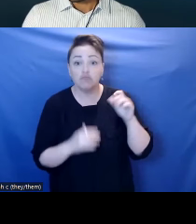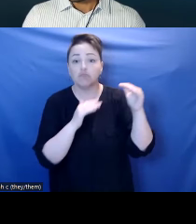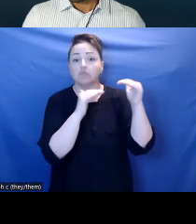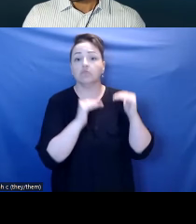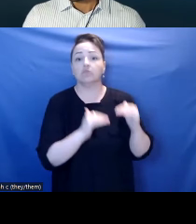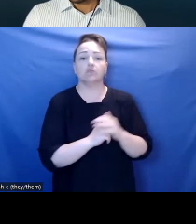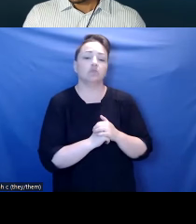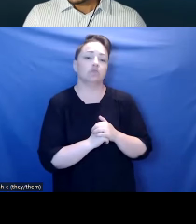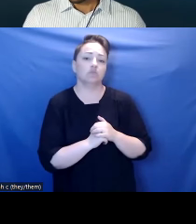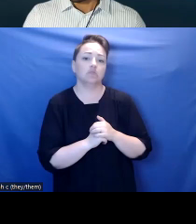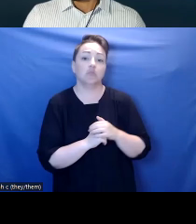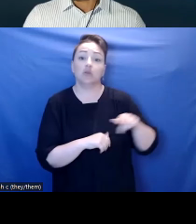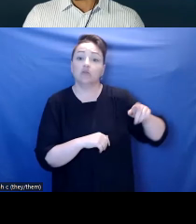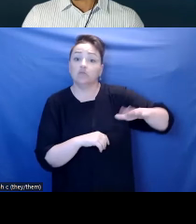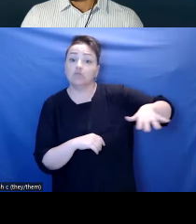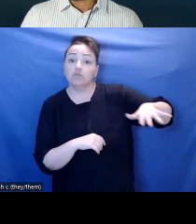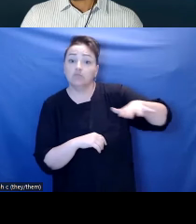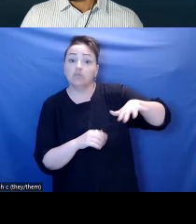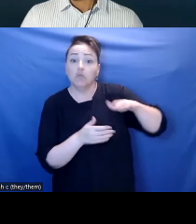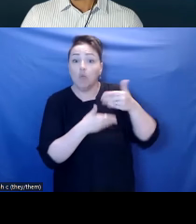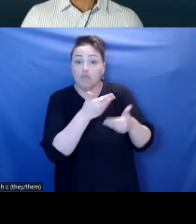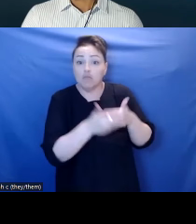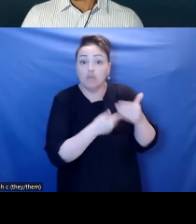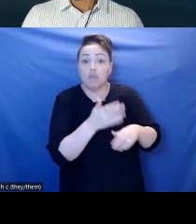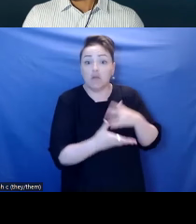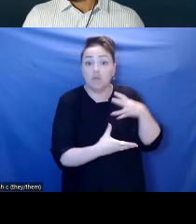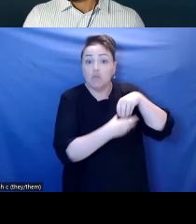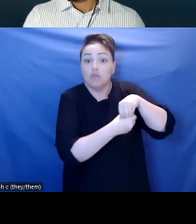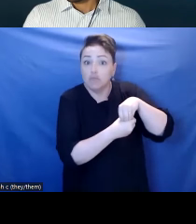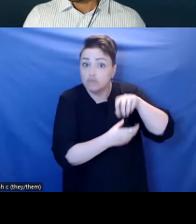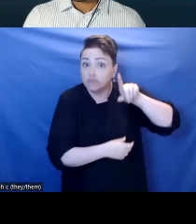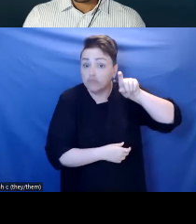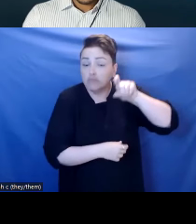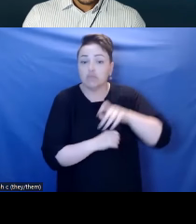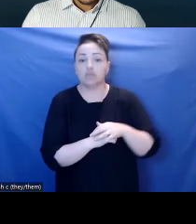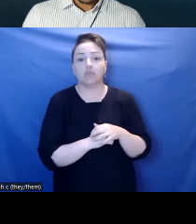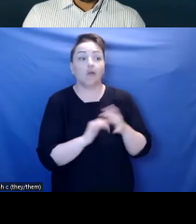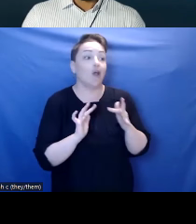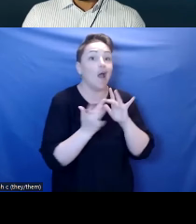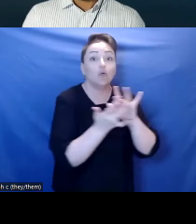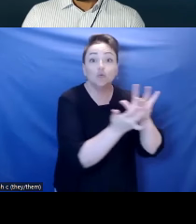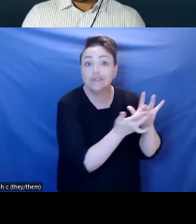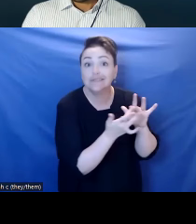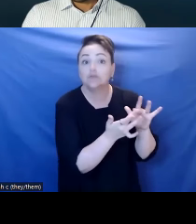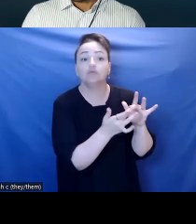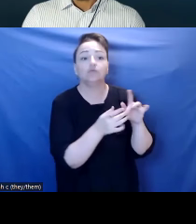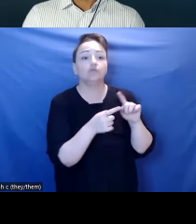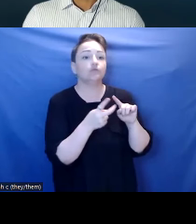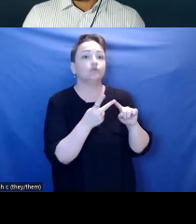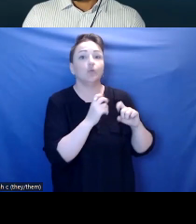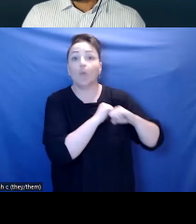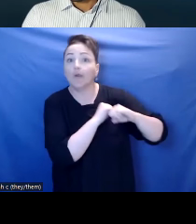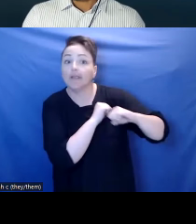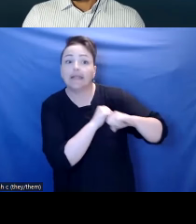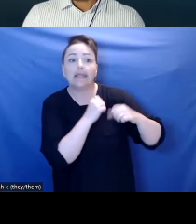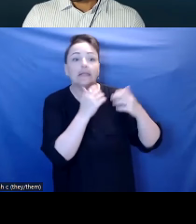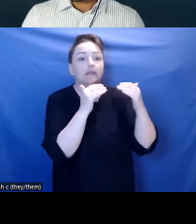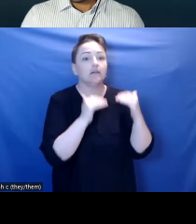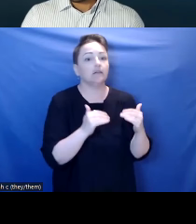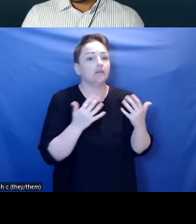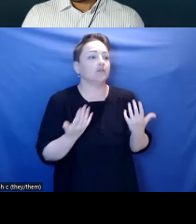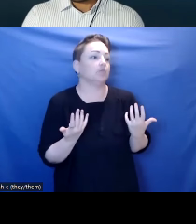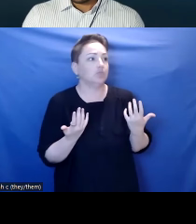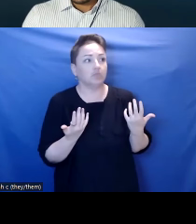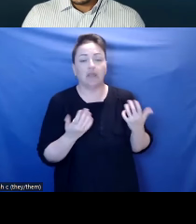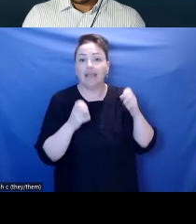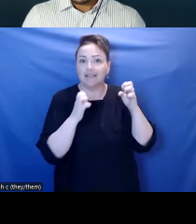engagement process to build support for these redevelopment sites? So do you have any outreach, any marketing, any information or educational